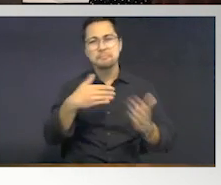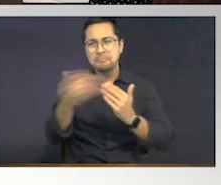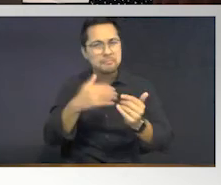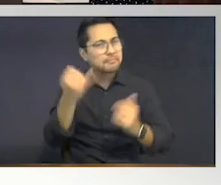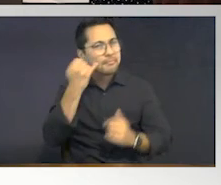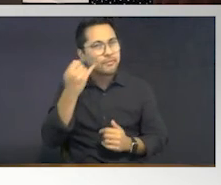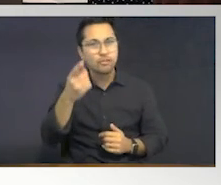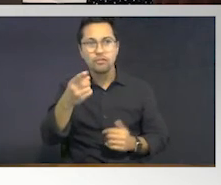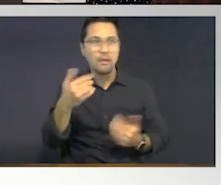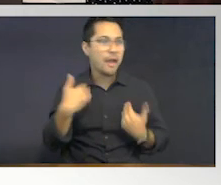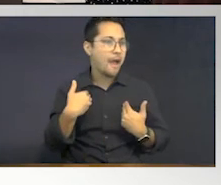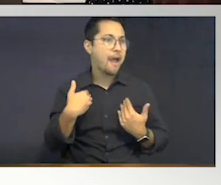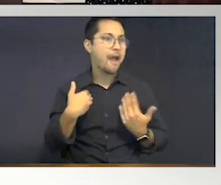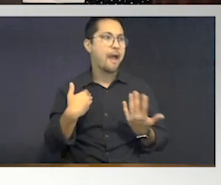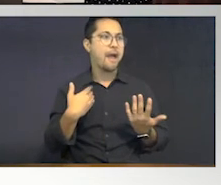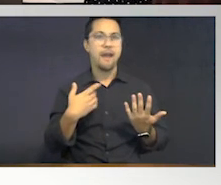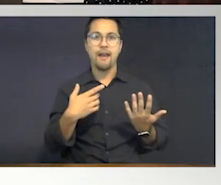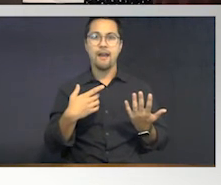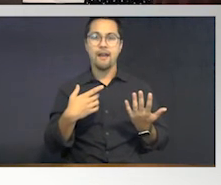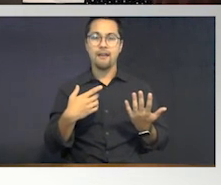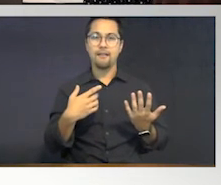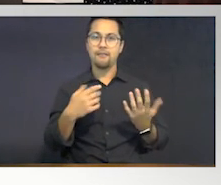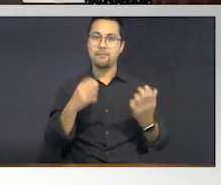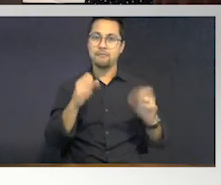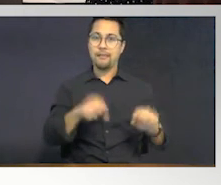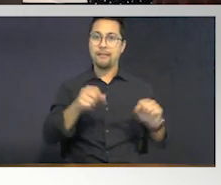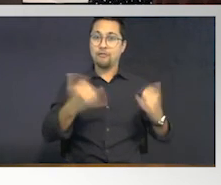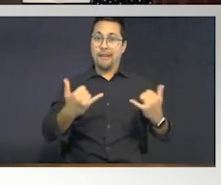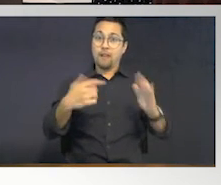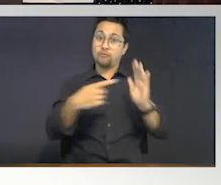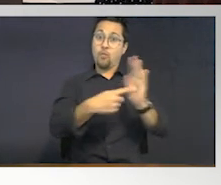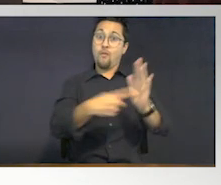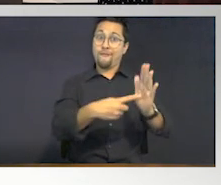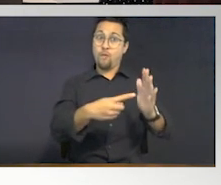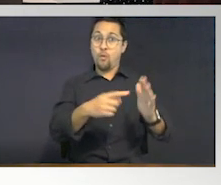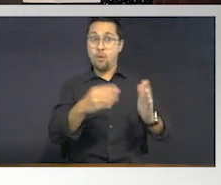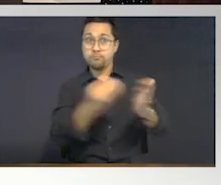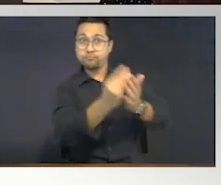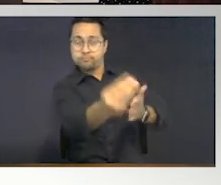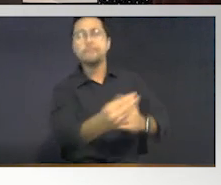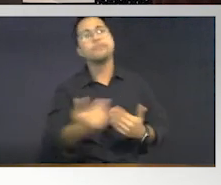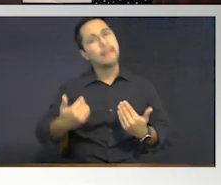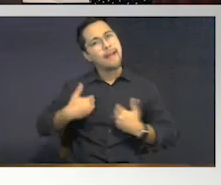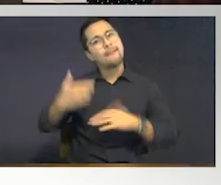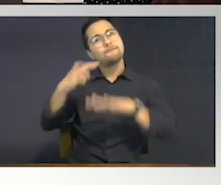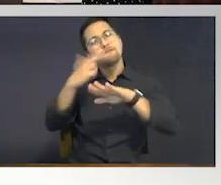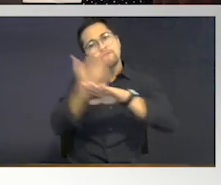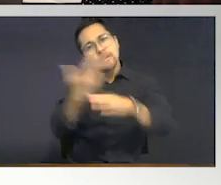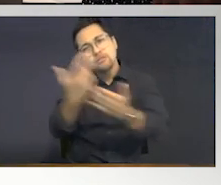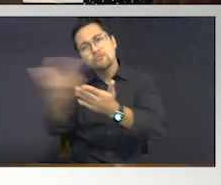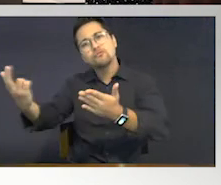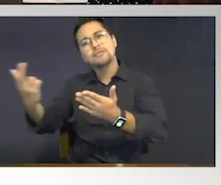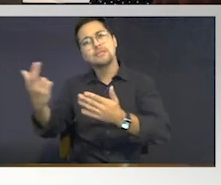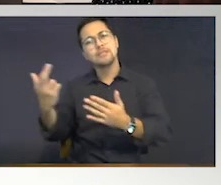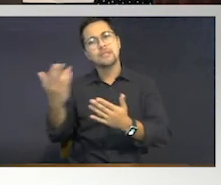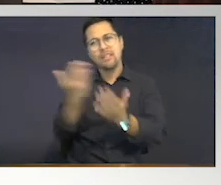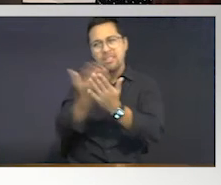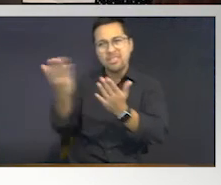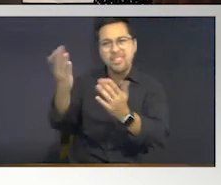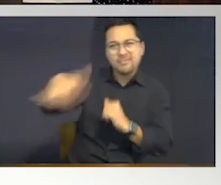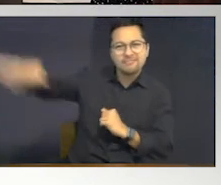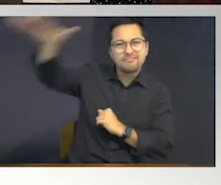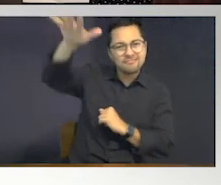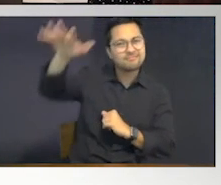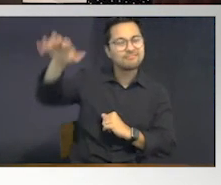to personally go out and purchase it. There's definitely, you know, resources and things out there that can help you get